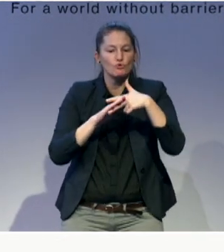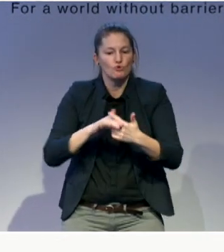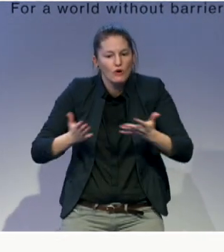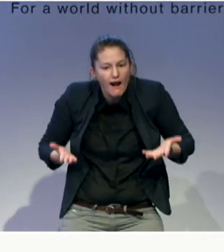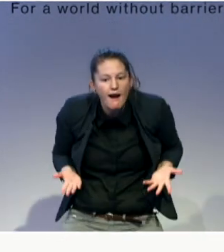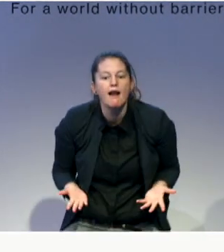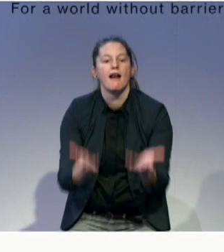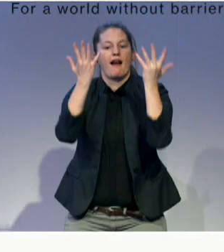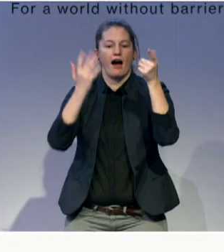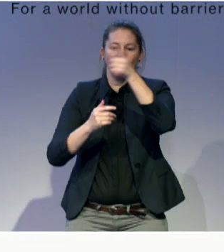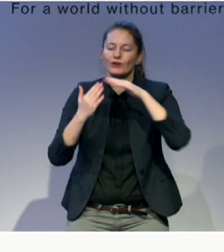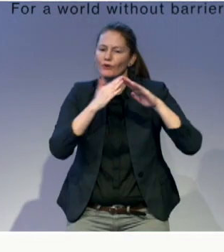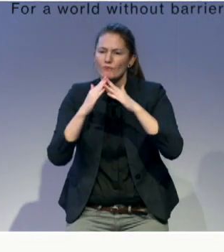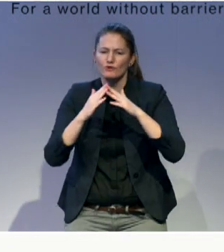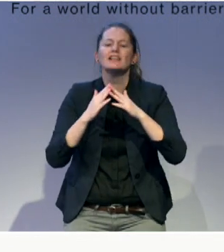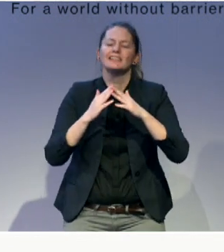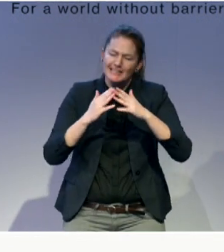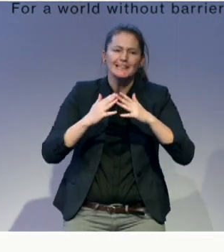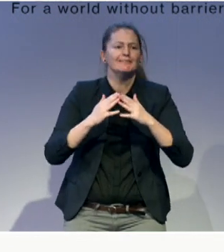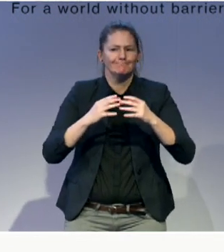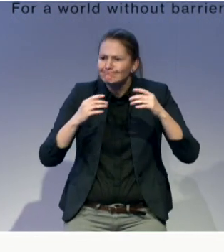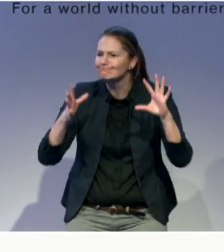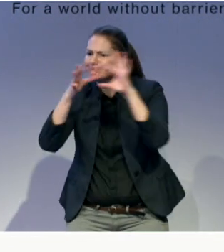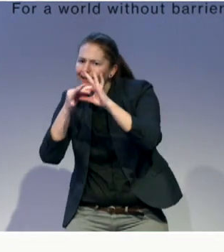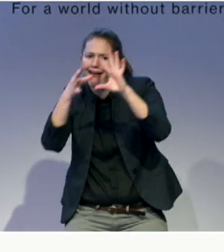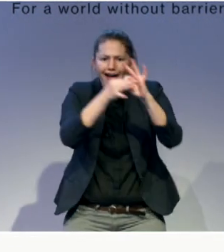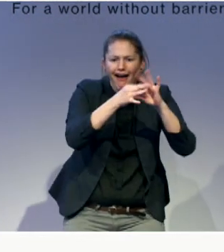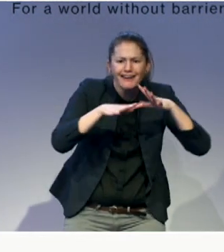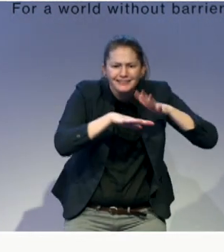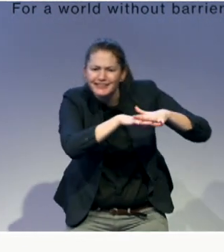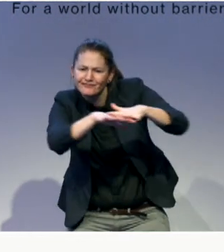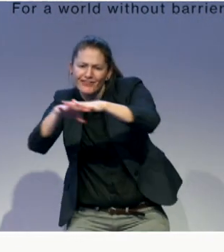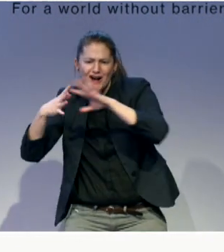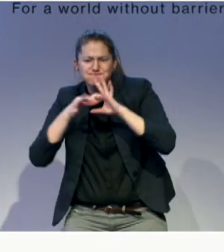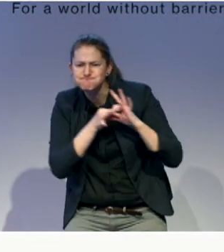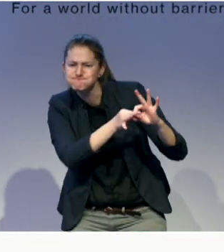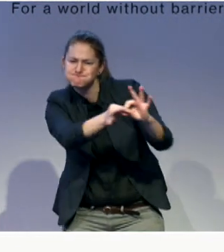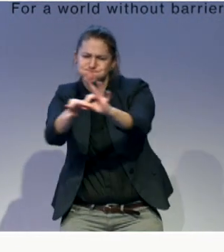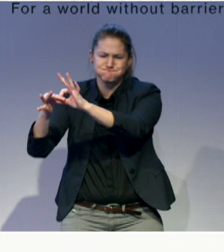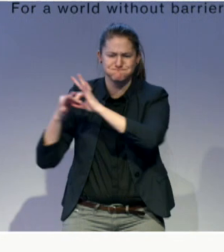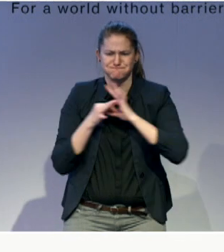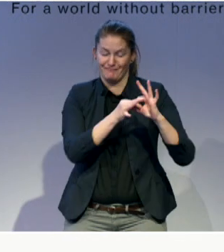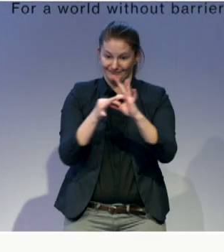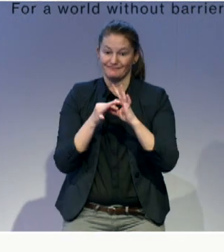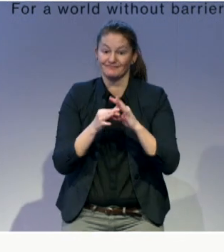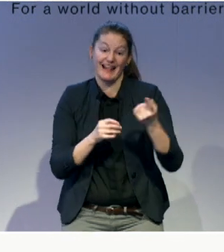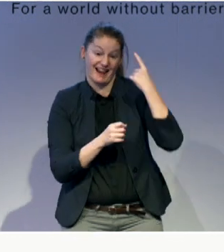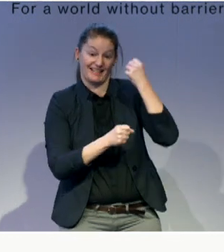step. What have we been up to since the last conference? Actually, quite a